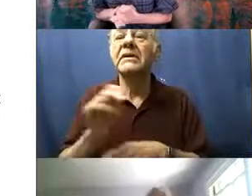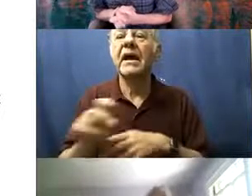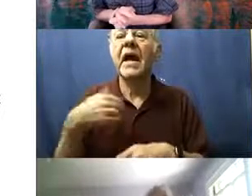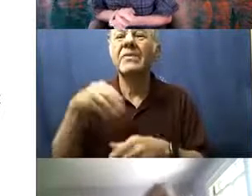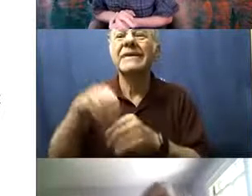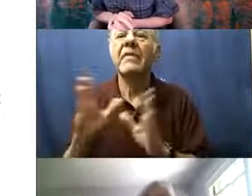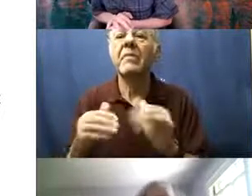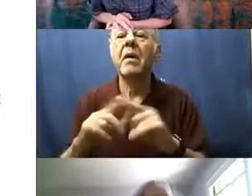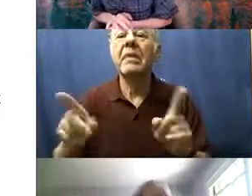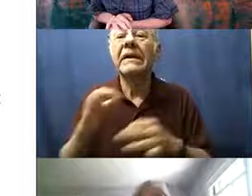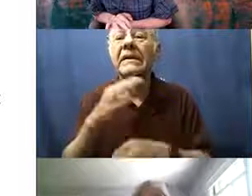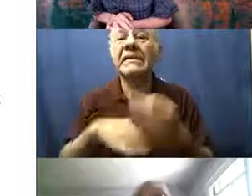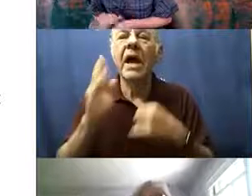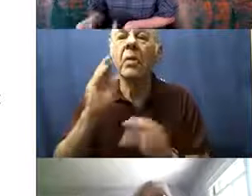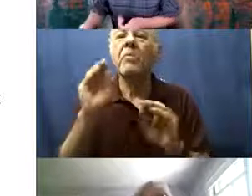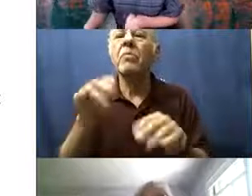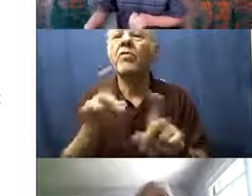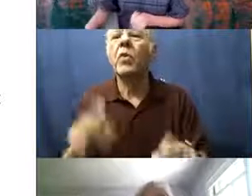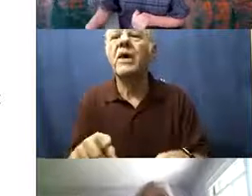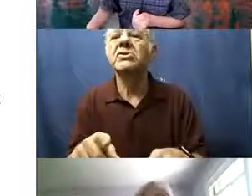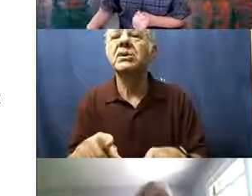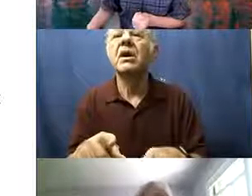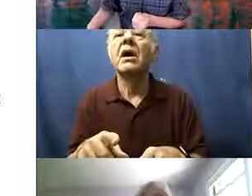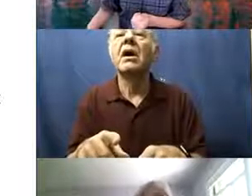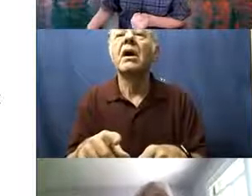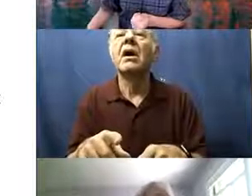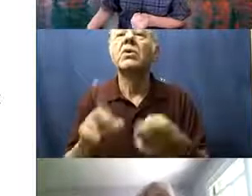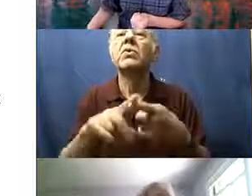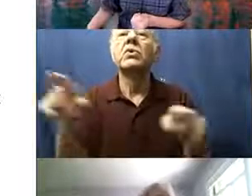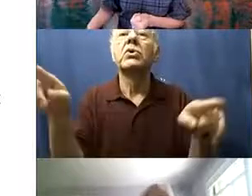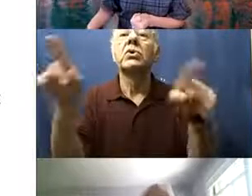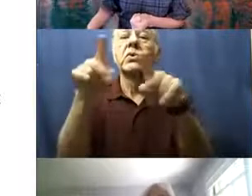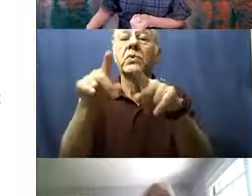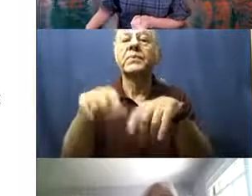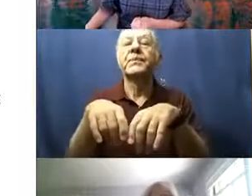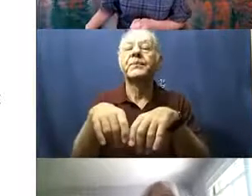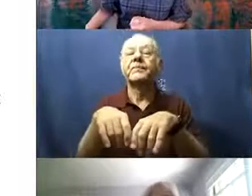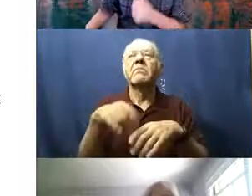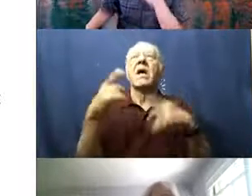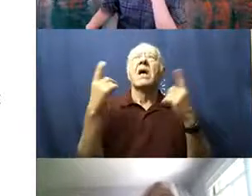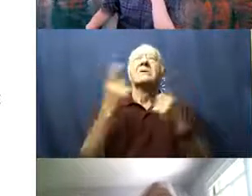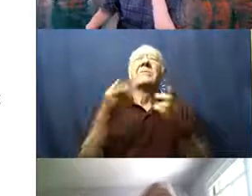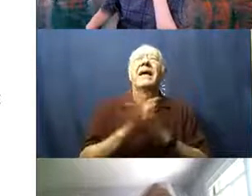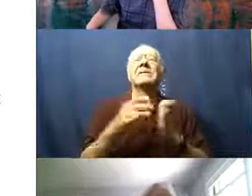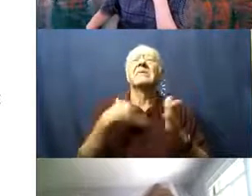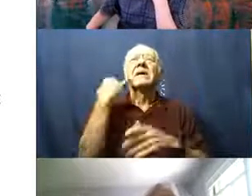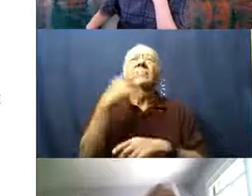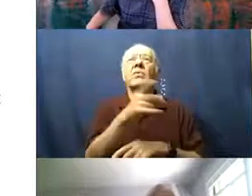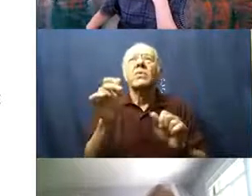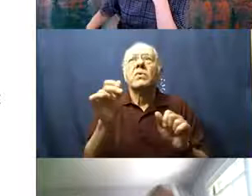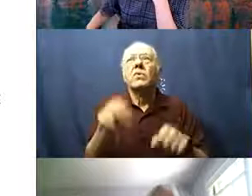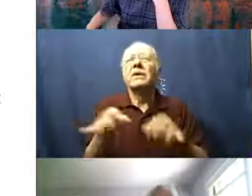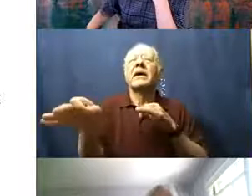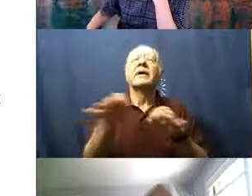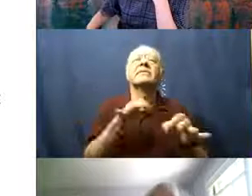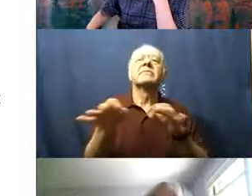but instead I'm going to put the question out to you. So somebody was asking if you could